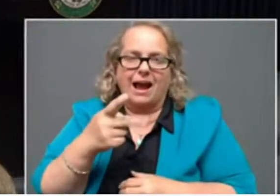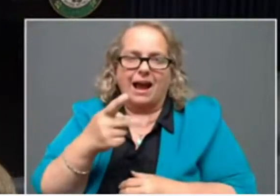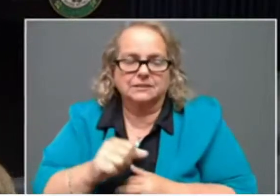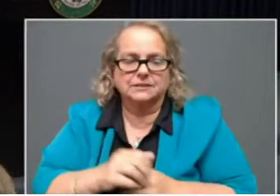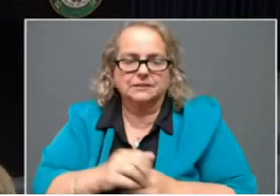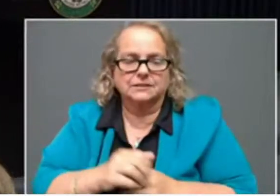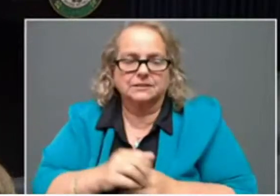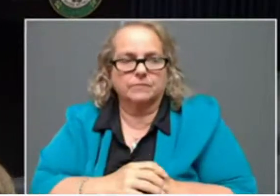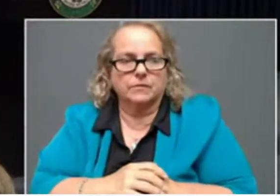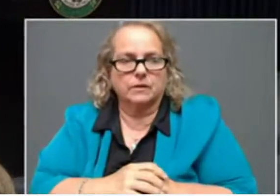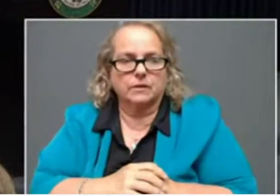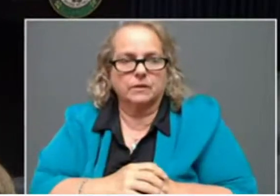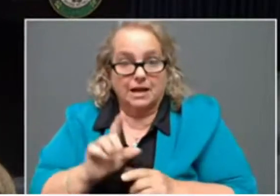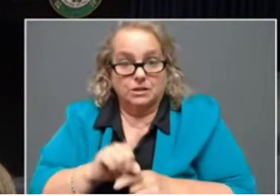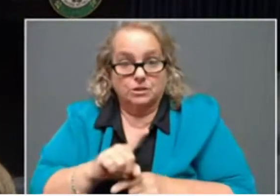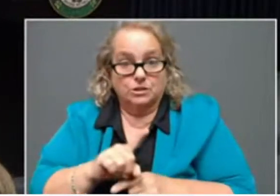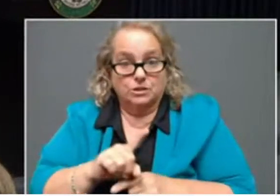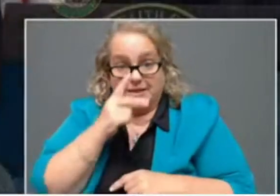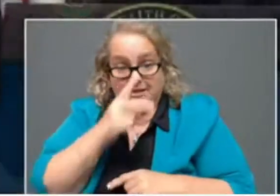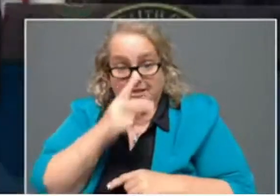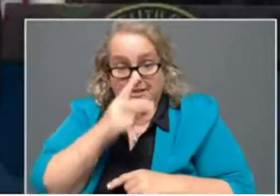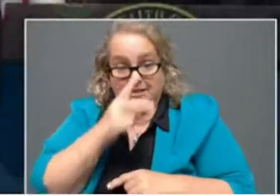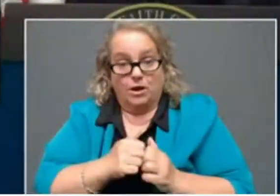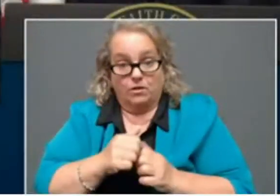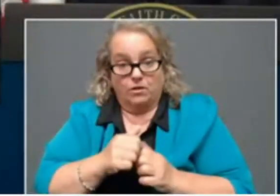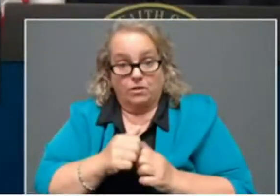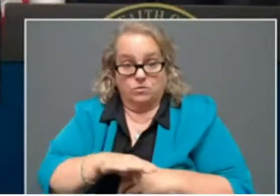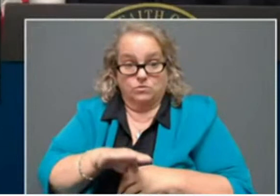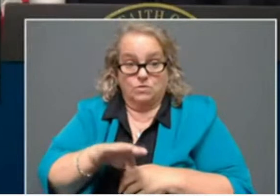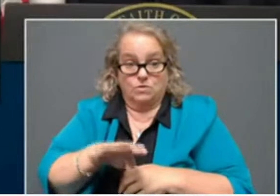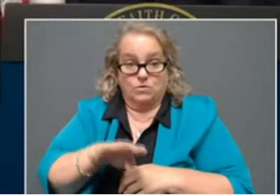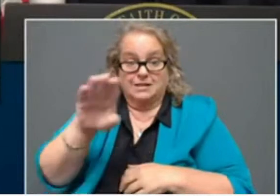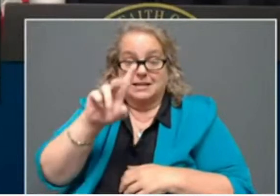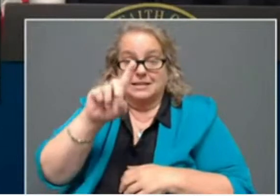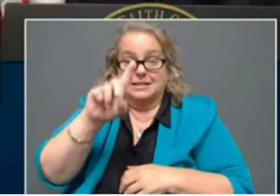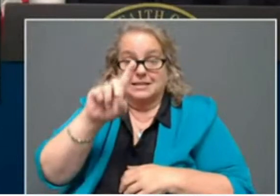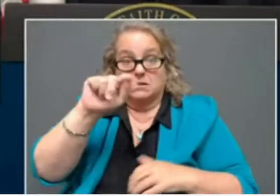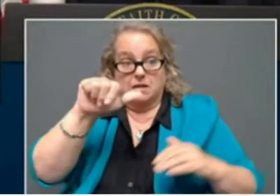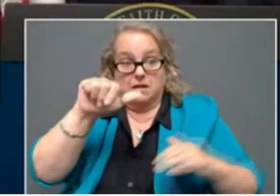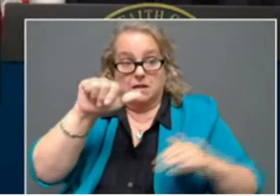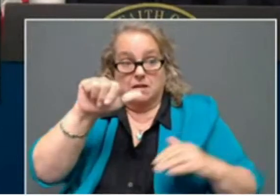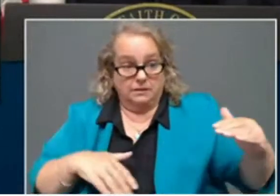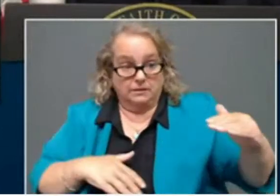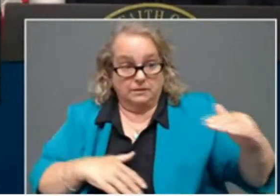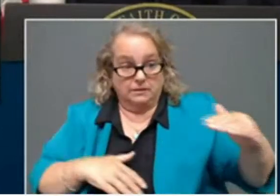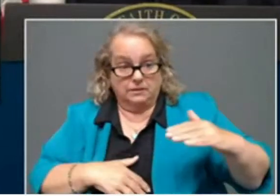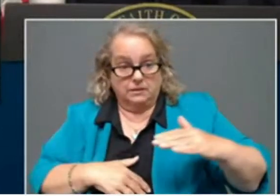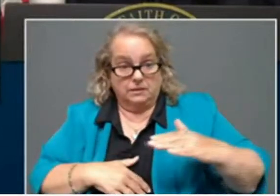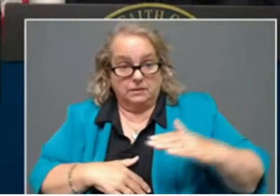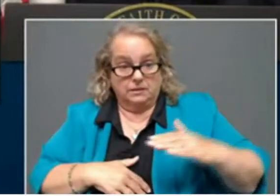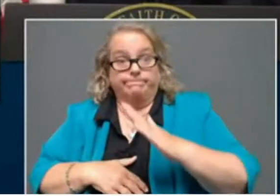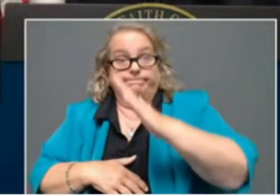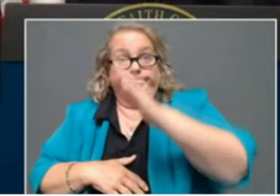So as you can see, with the rise of the Delta variant, the